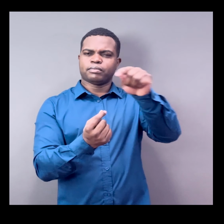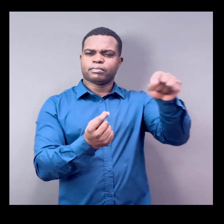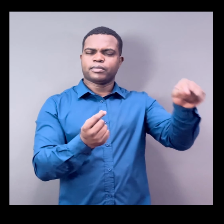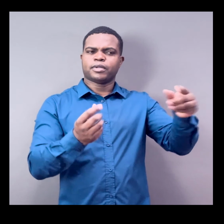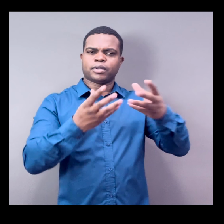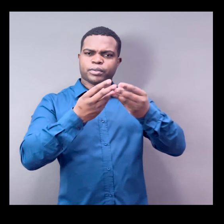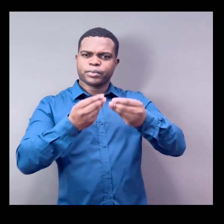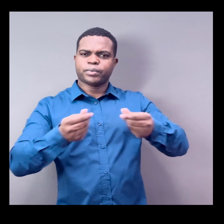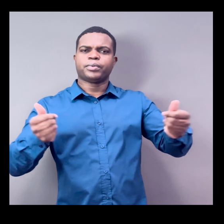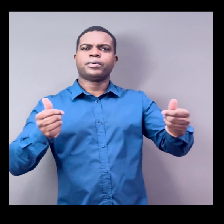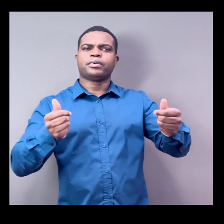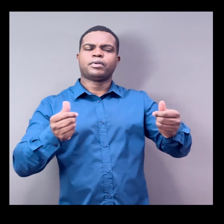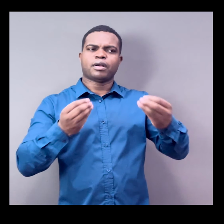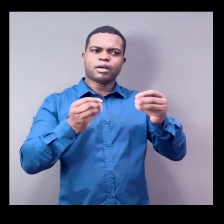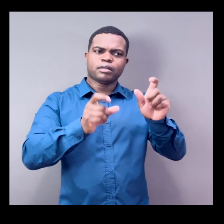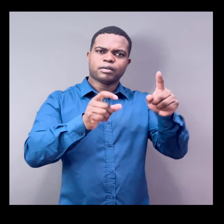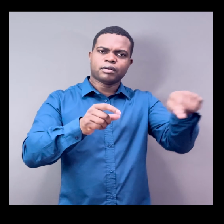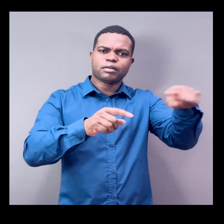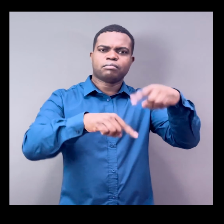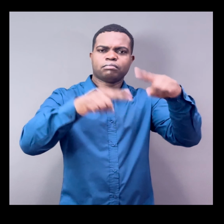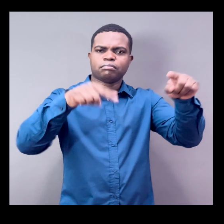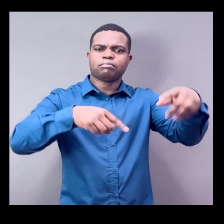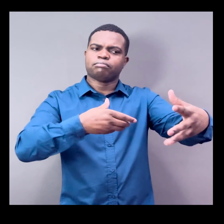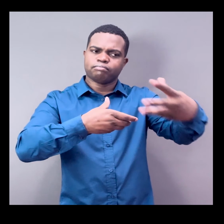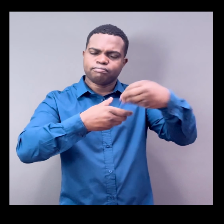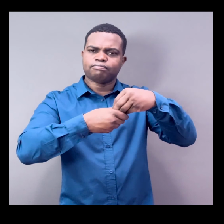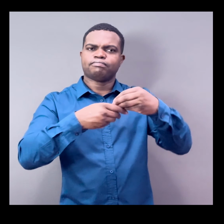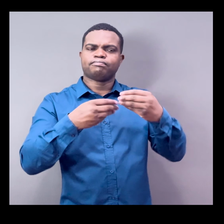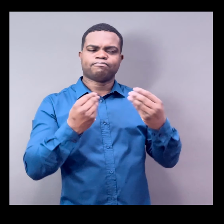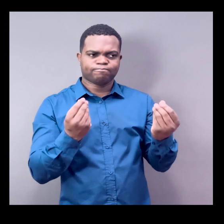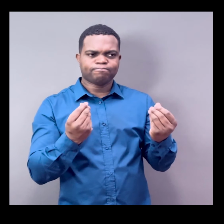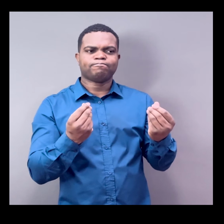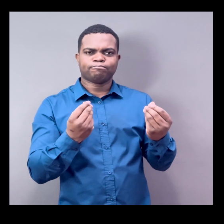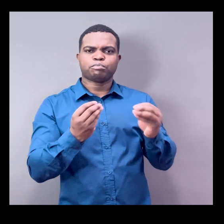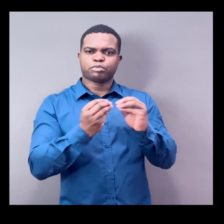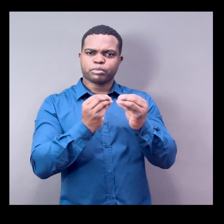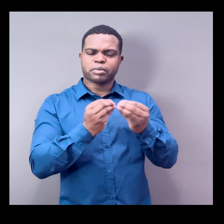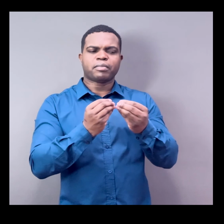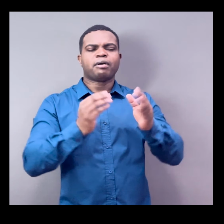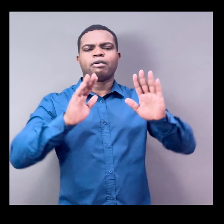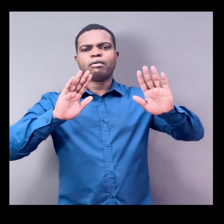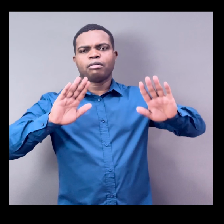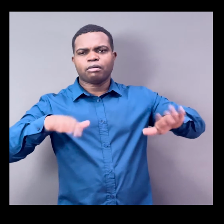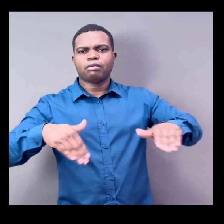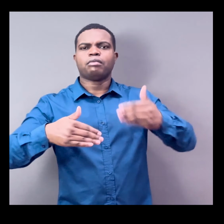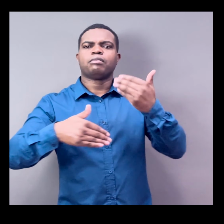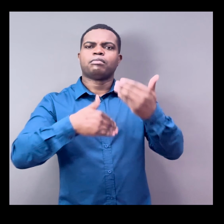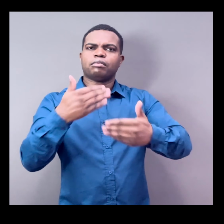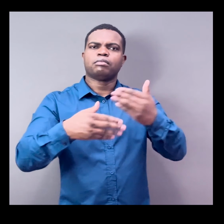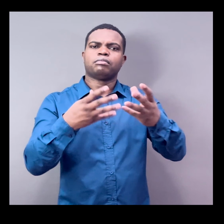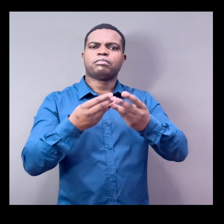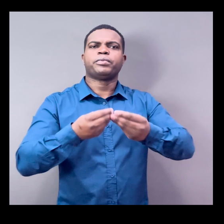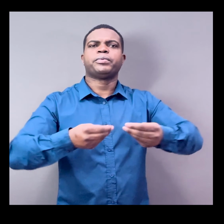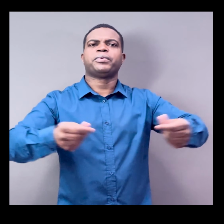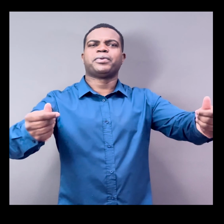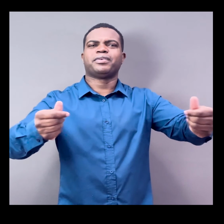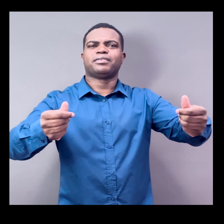there is opportunity for every member of that community. You need to make sure that